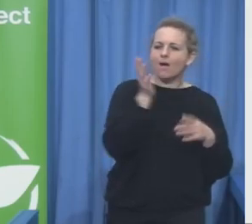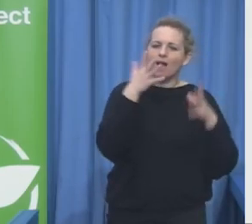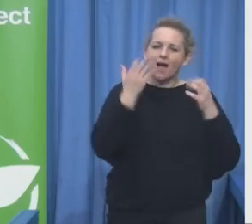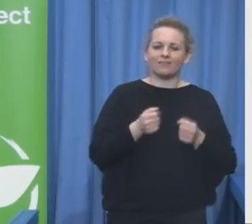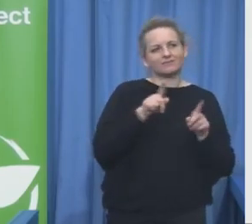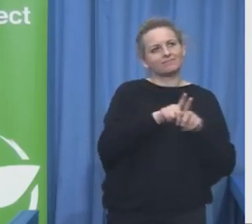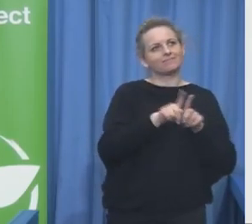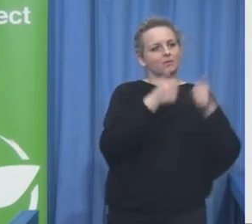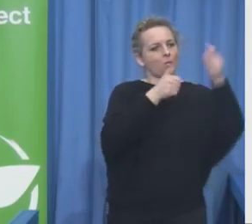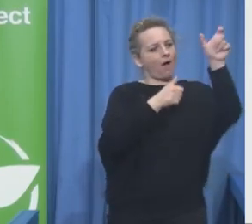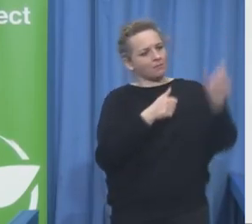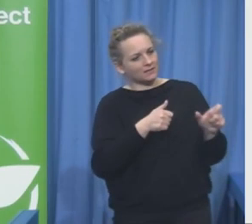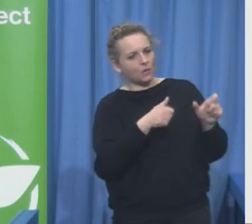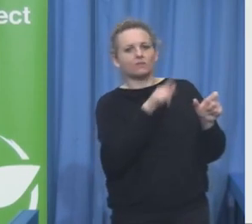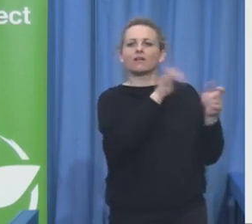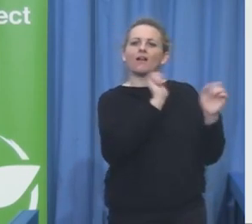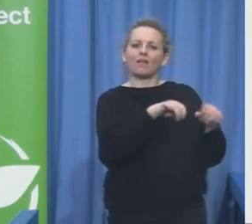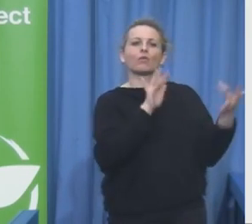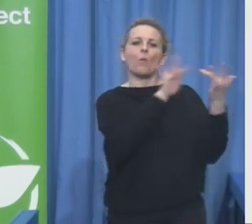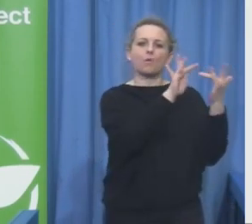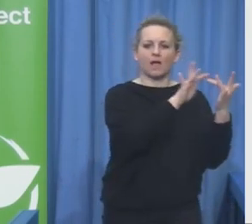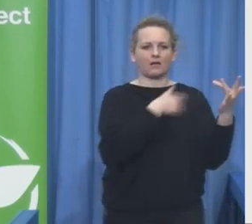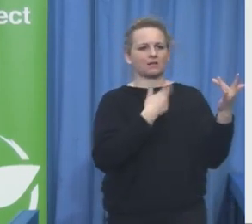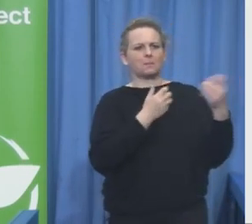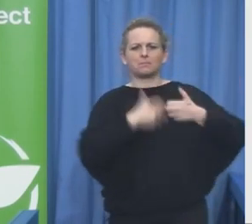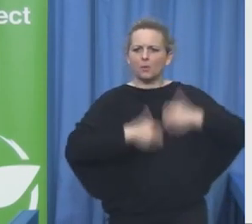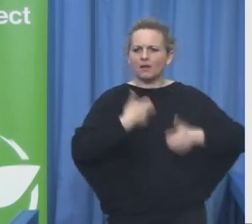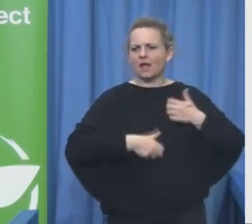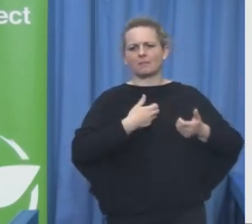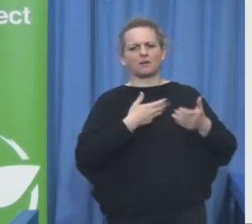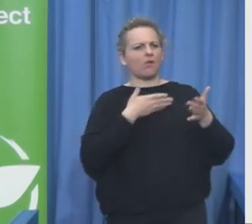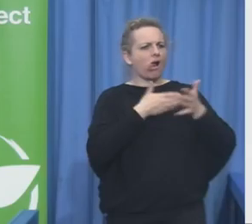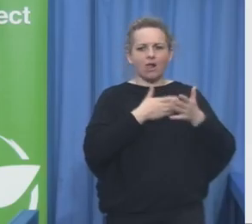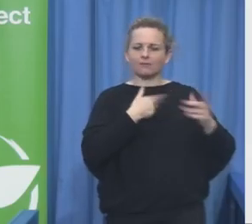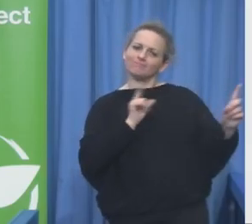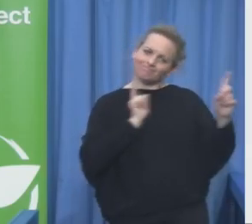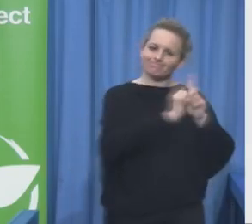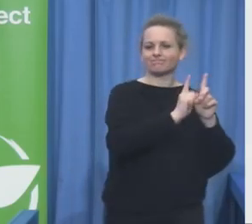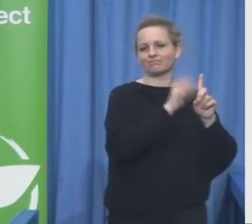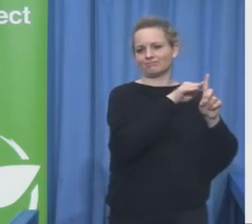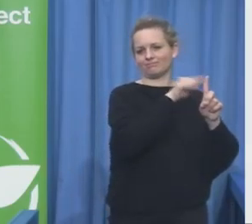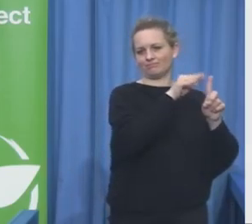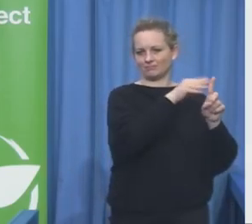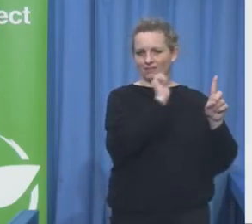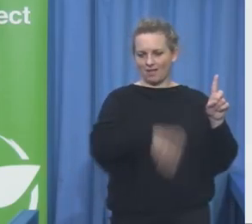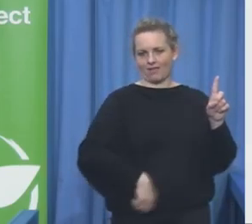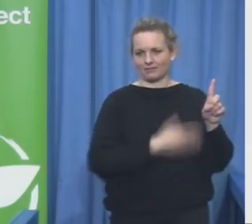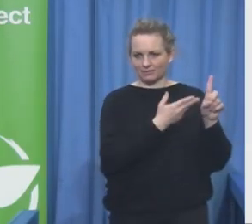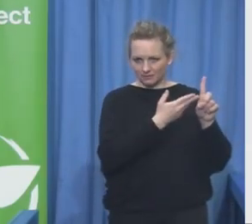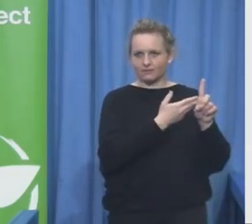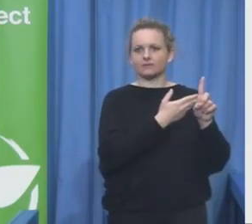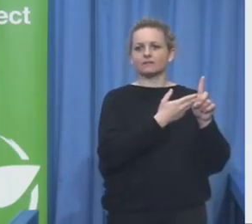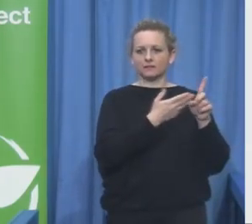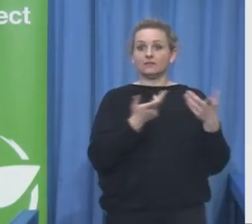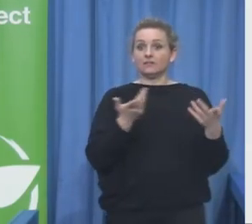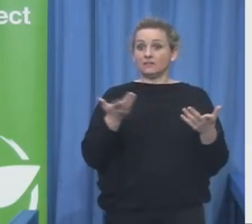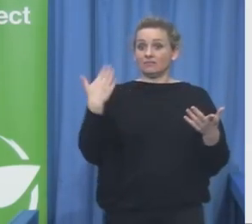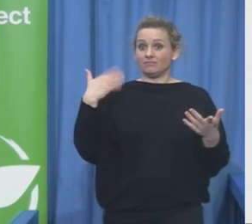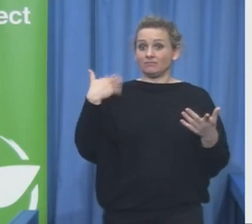form goes to a body. It could be a body of people, an individual. The same form, it's the